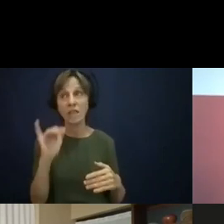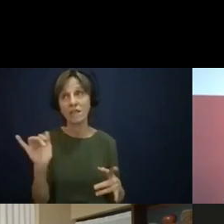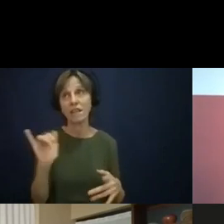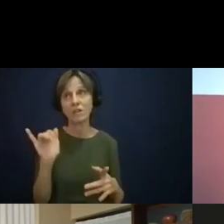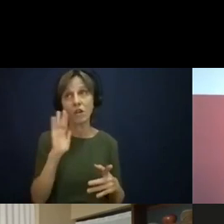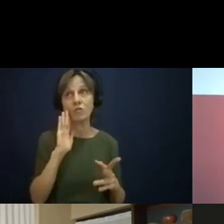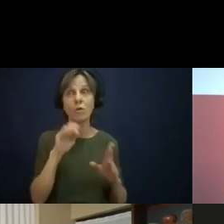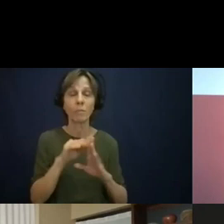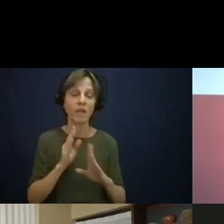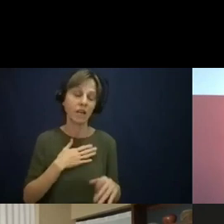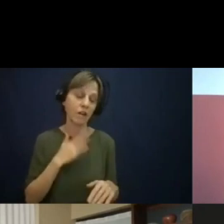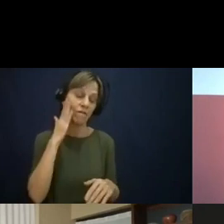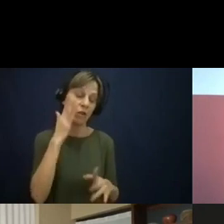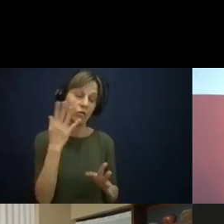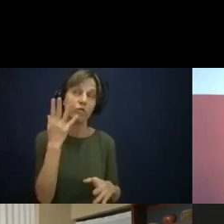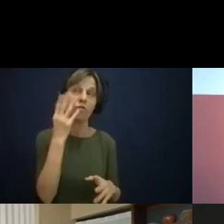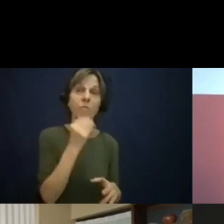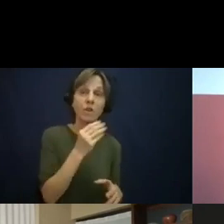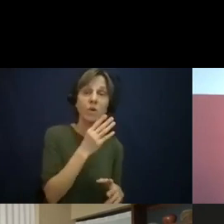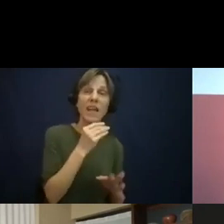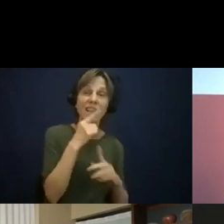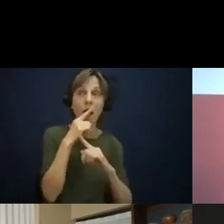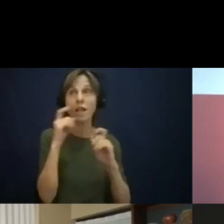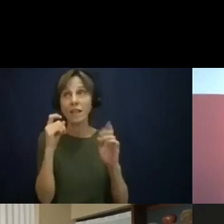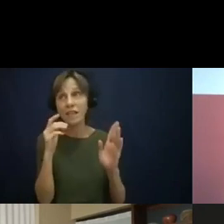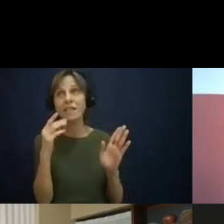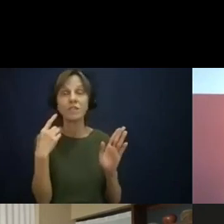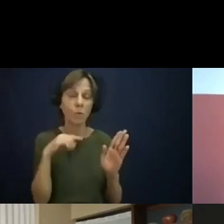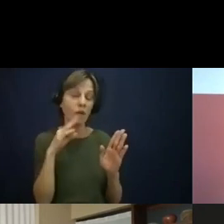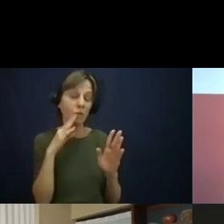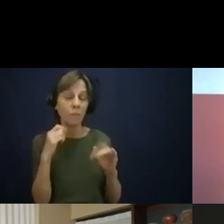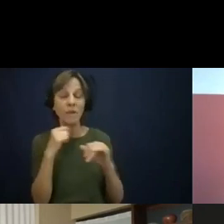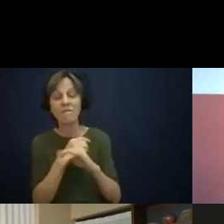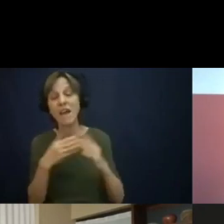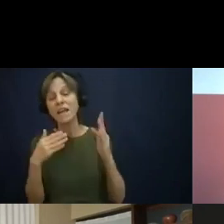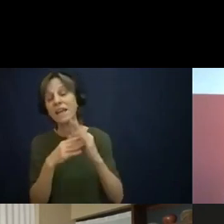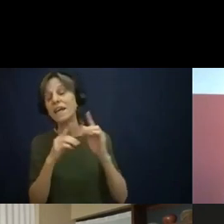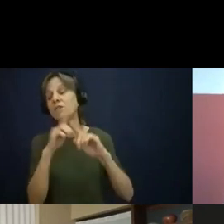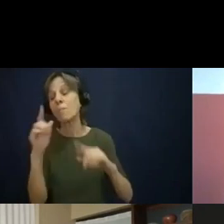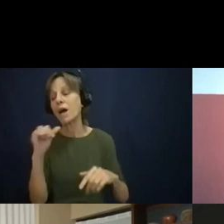in our future. Well, the beauty of it and the ugliness that we'll be fighting against, but it won't be as